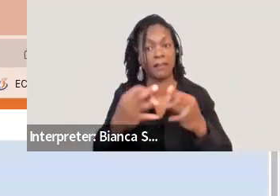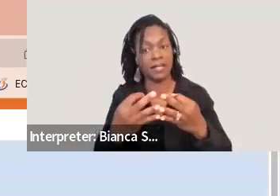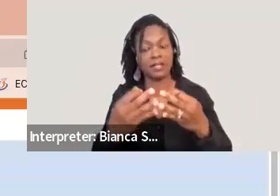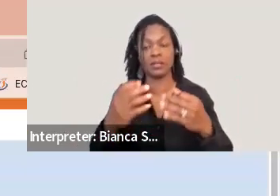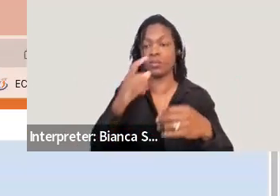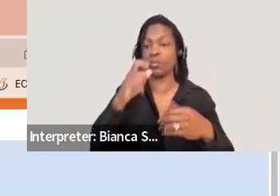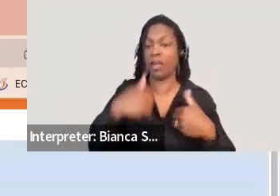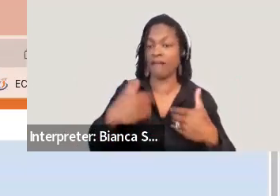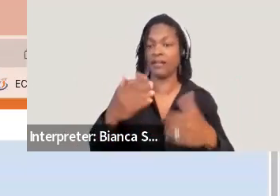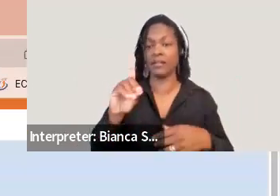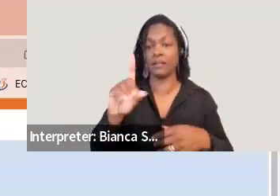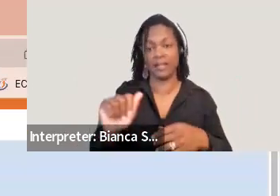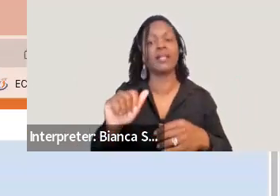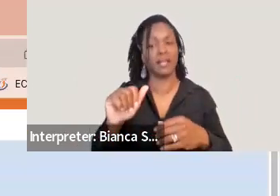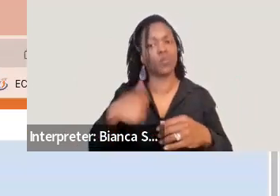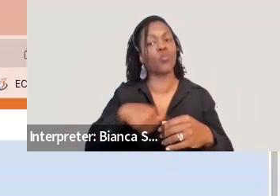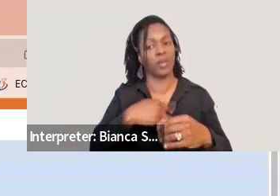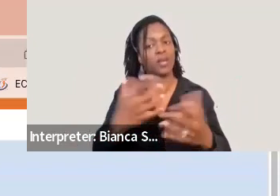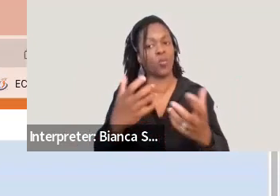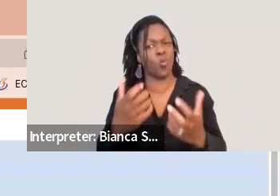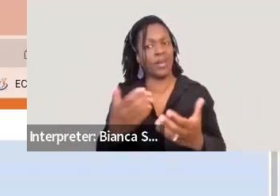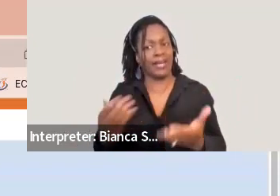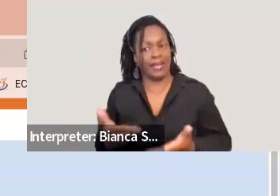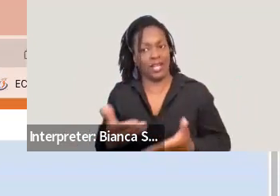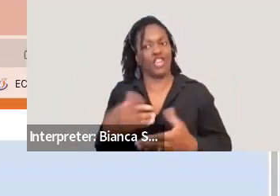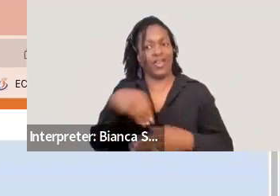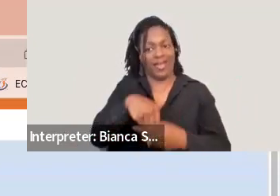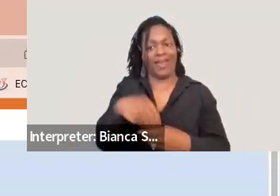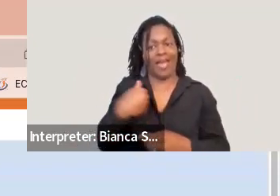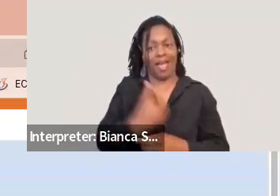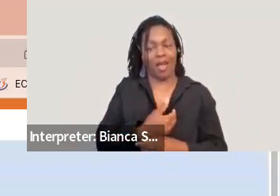system. And so what we do is we work with, we